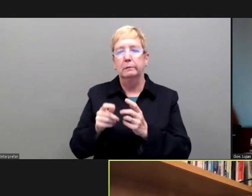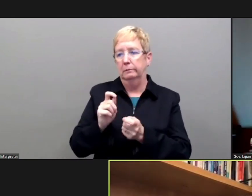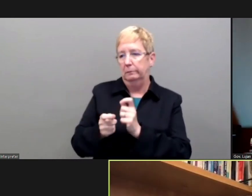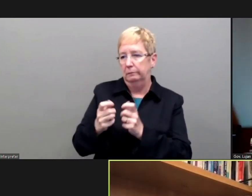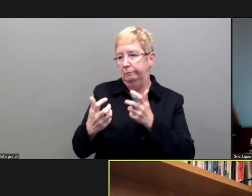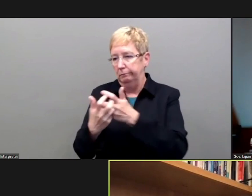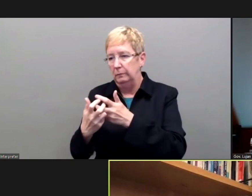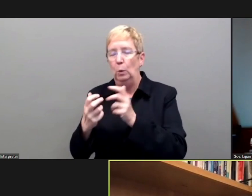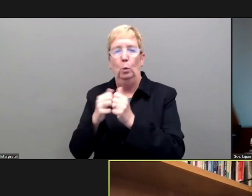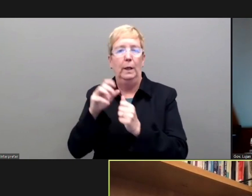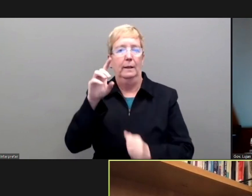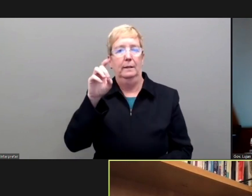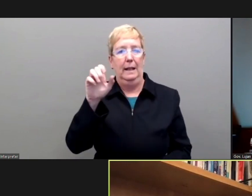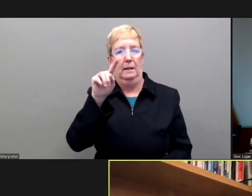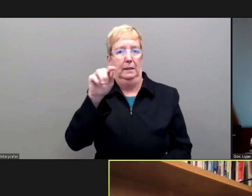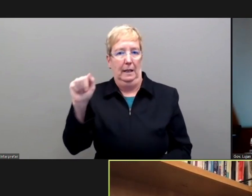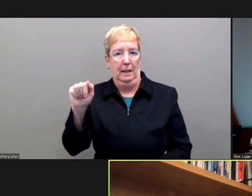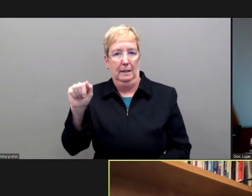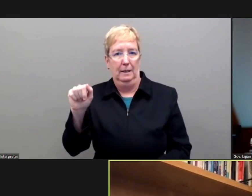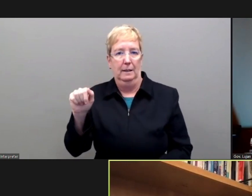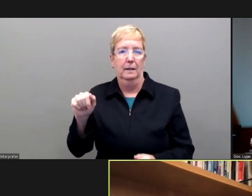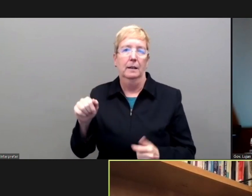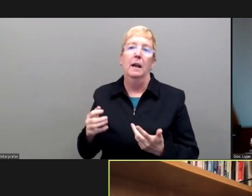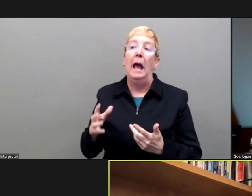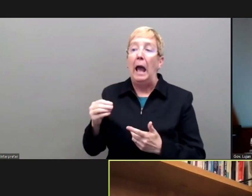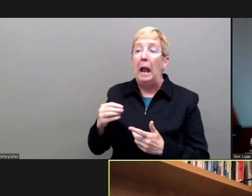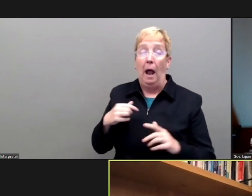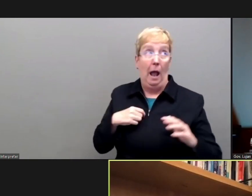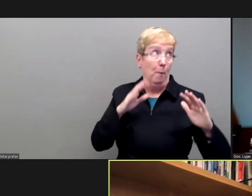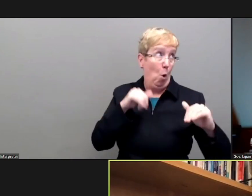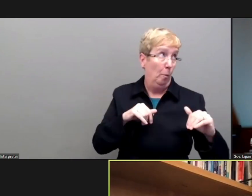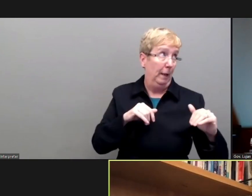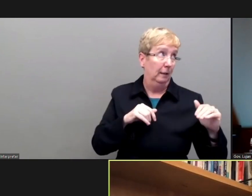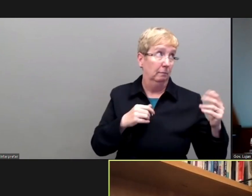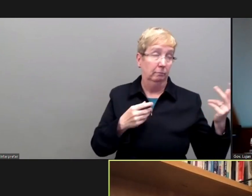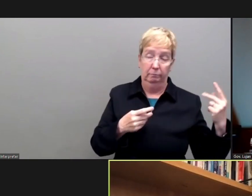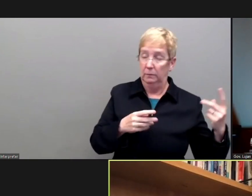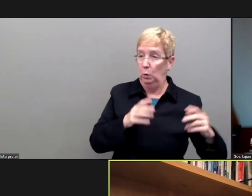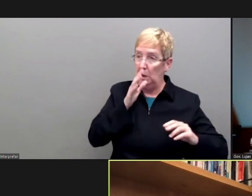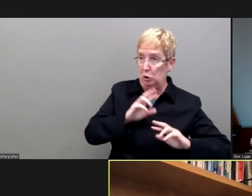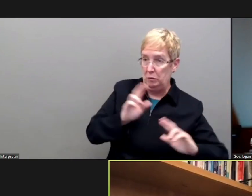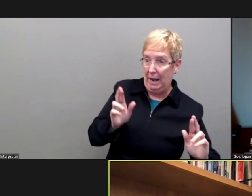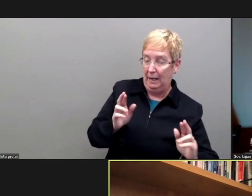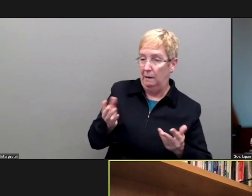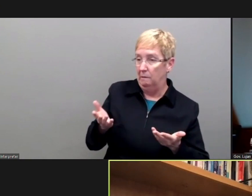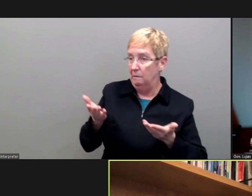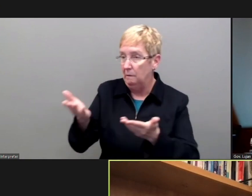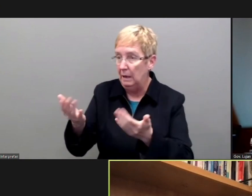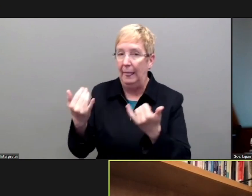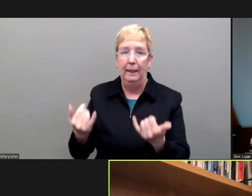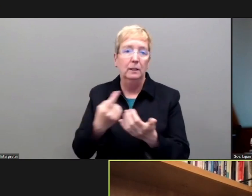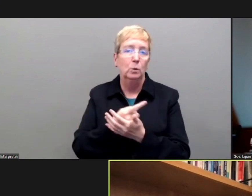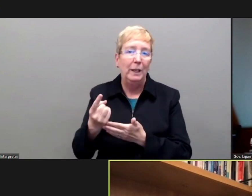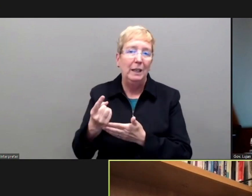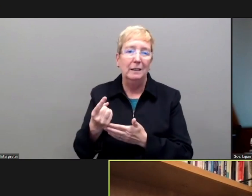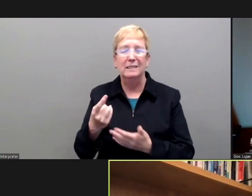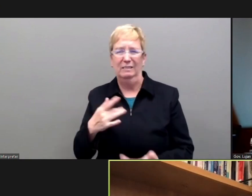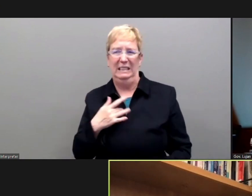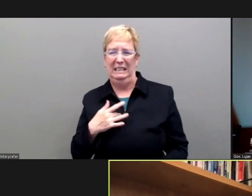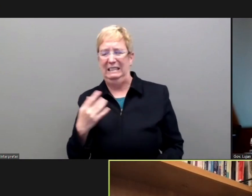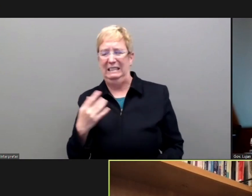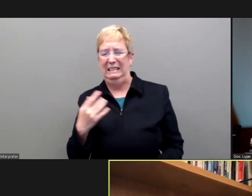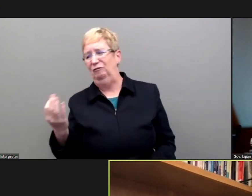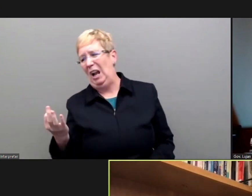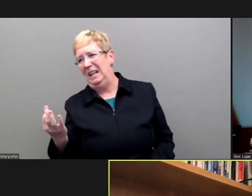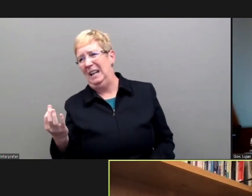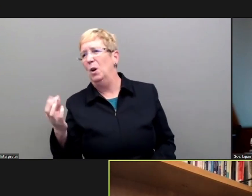Delta variant. And I'm hoping that work will be coming out this week, maybe near the end of the week or early next